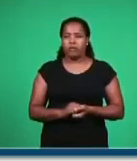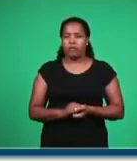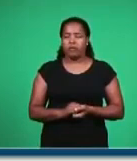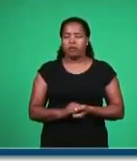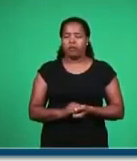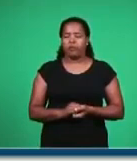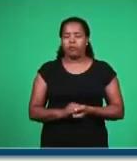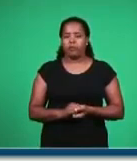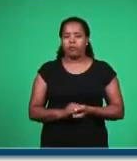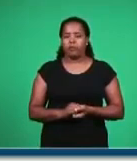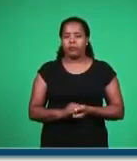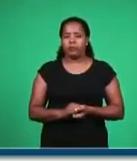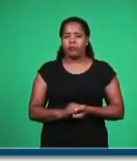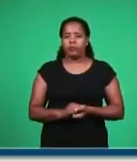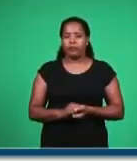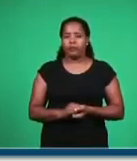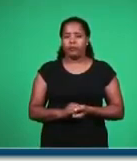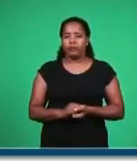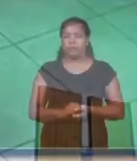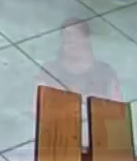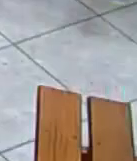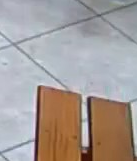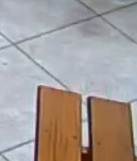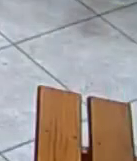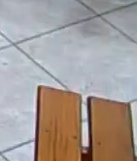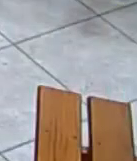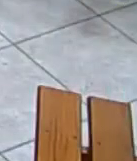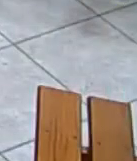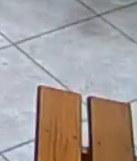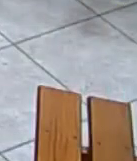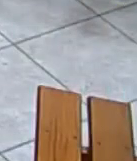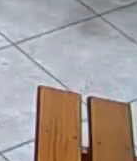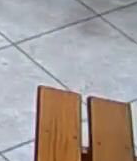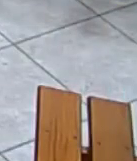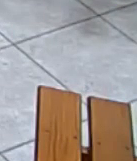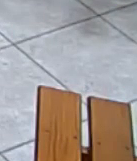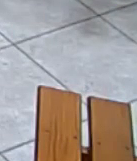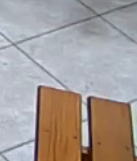So the aspects of the church, the characteristics.